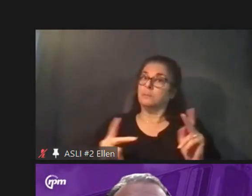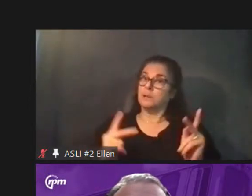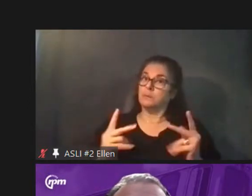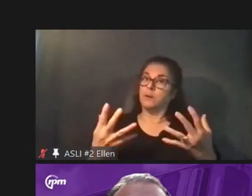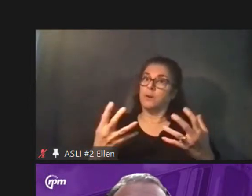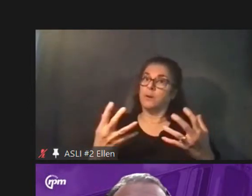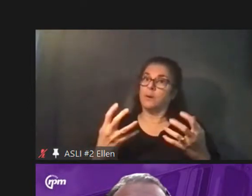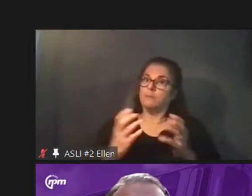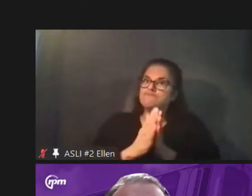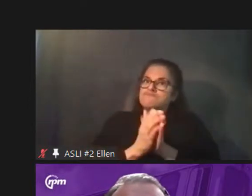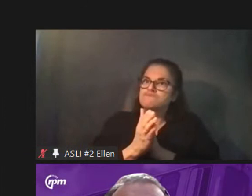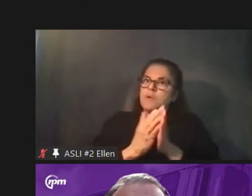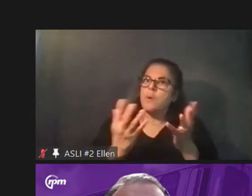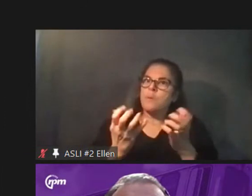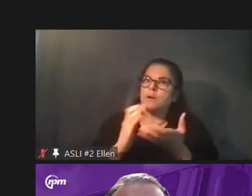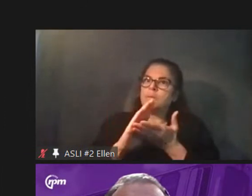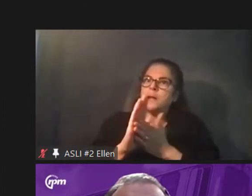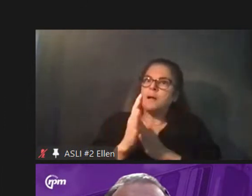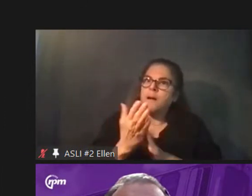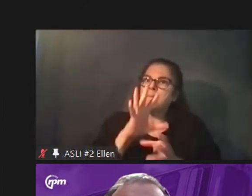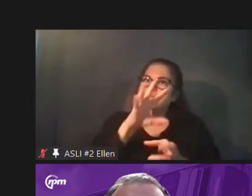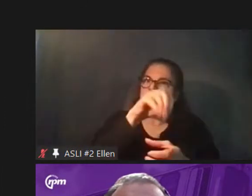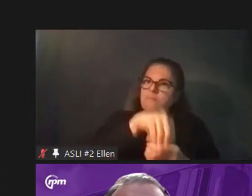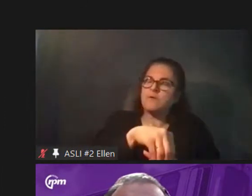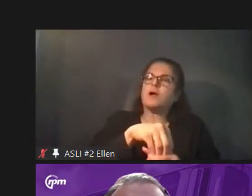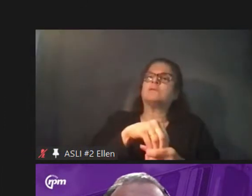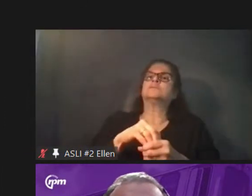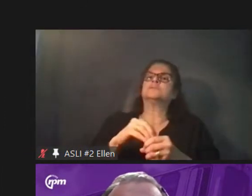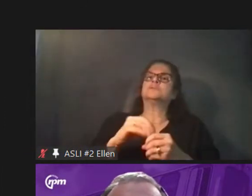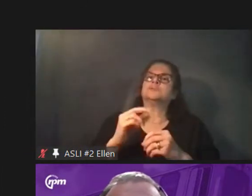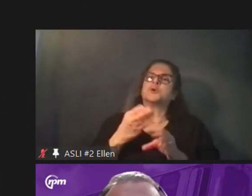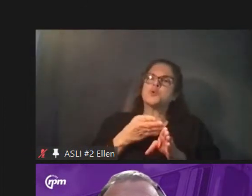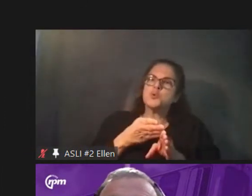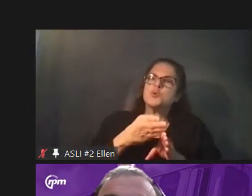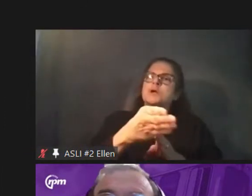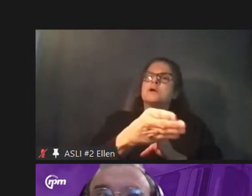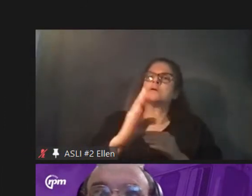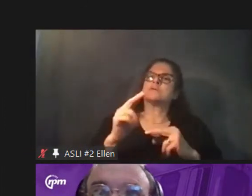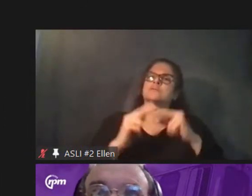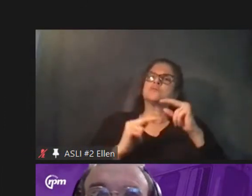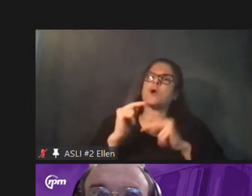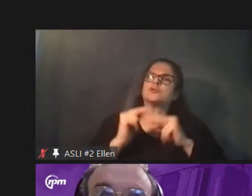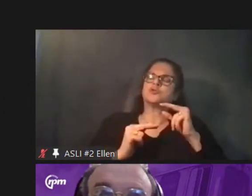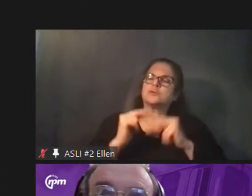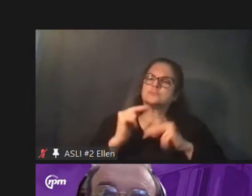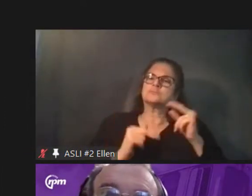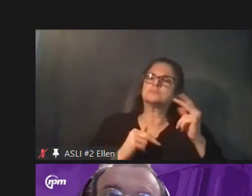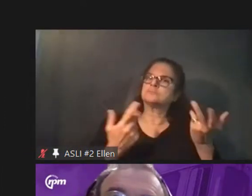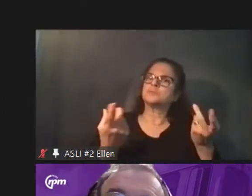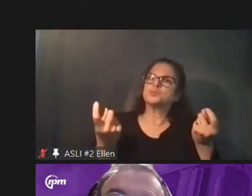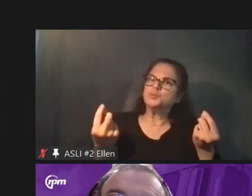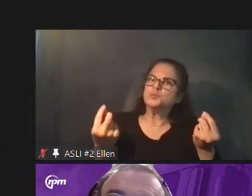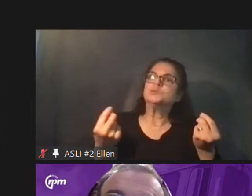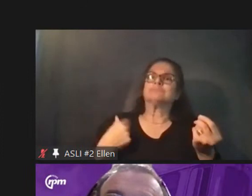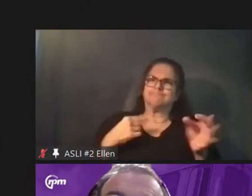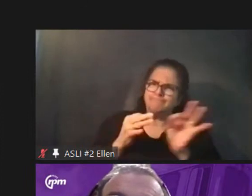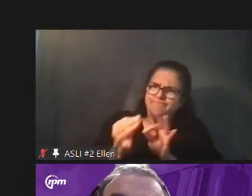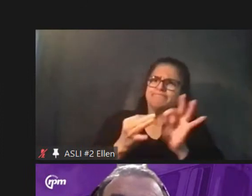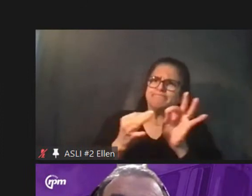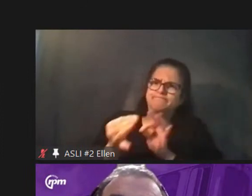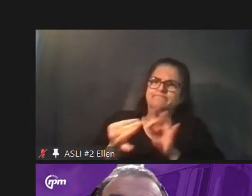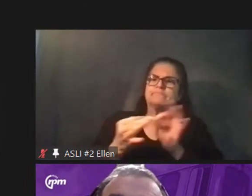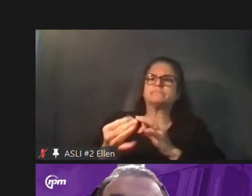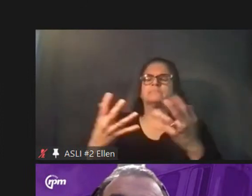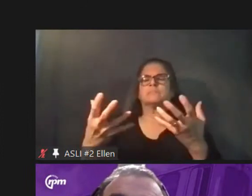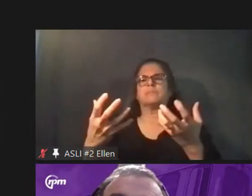be competitive for them. As we get to the annual lull in the construction season, we're focused on coordinating with the prime